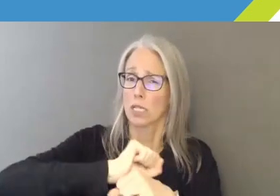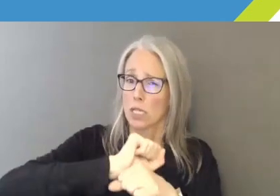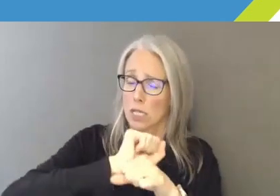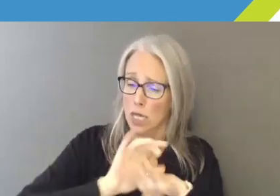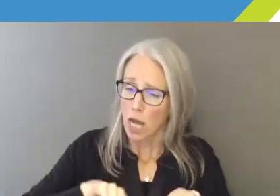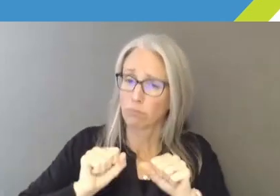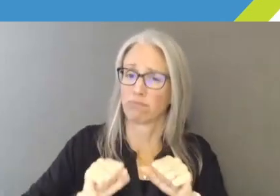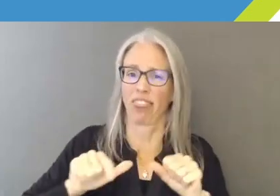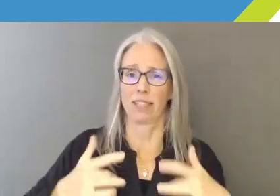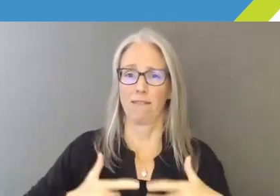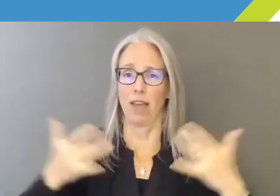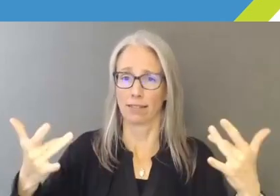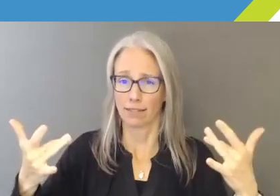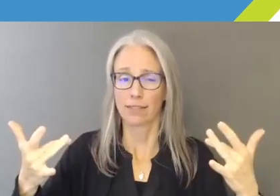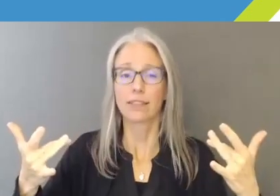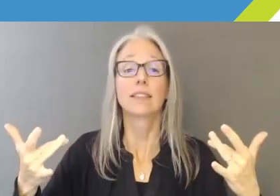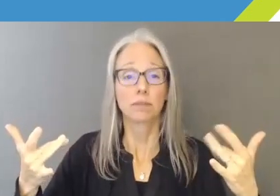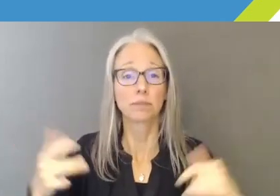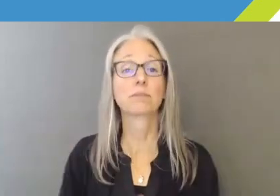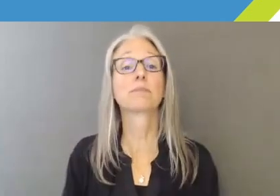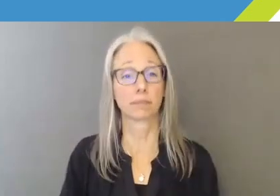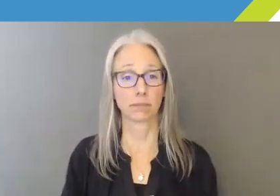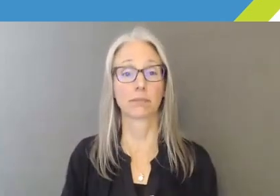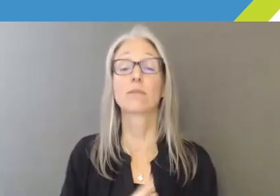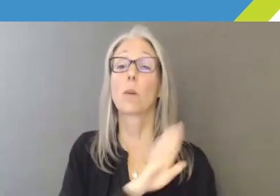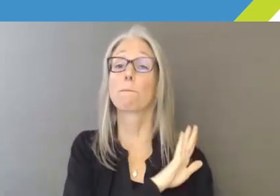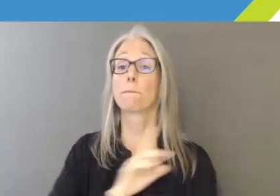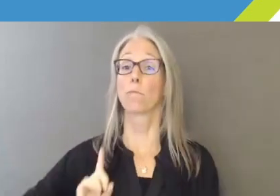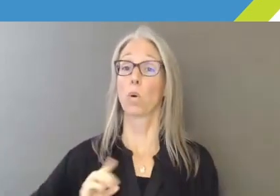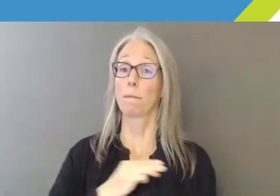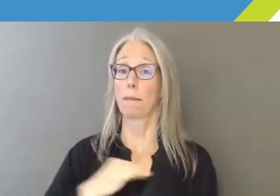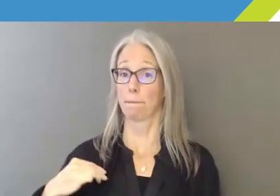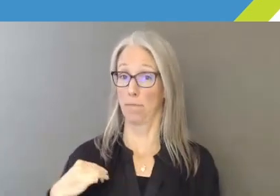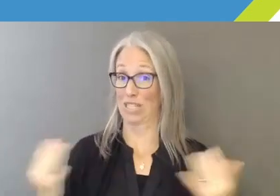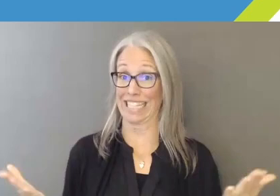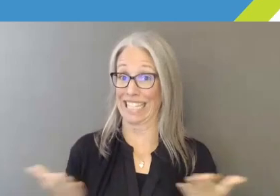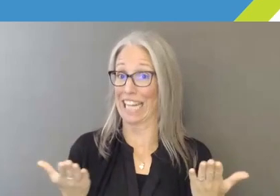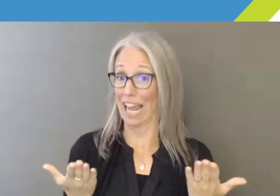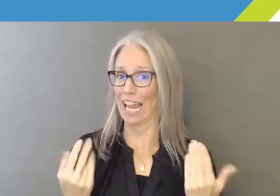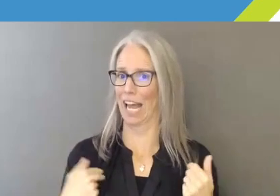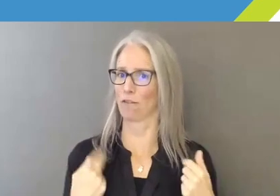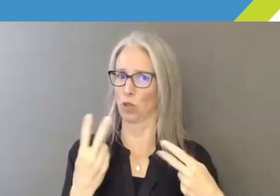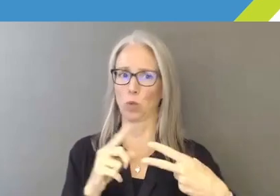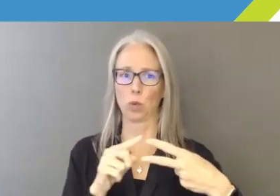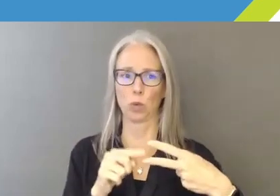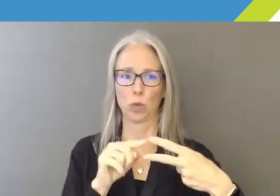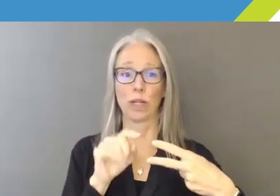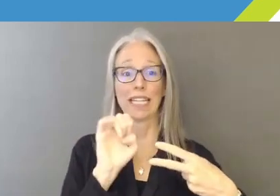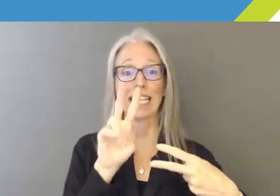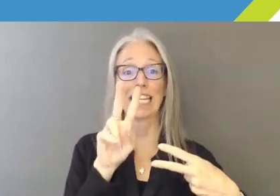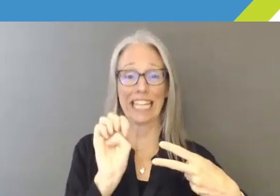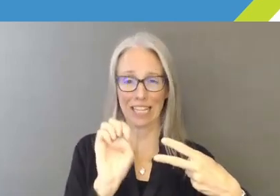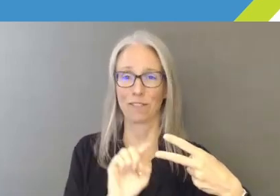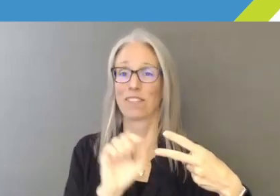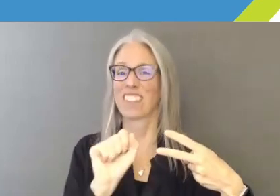these things happen. We have with us today 2 of the board of directors here in person, Eve Jedrzejewska and Sandy